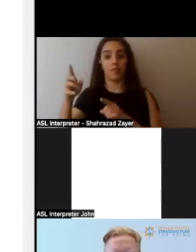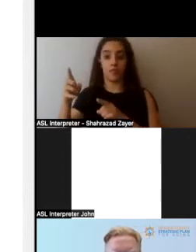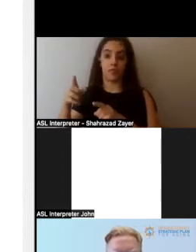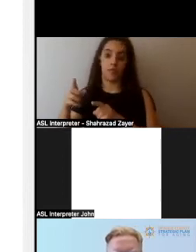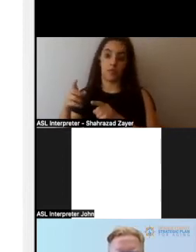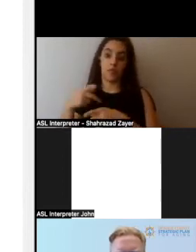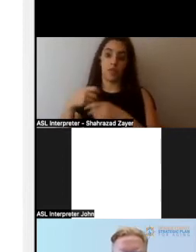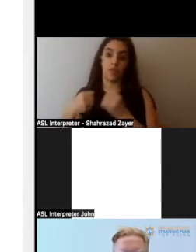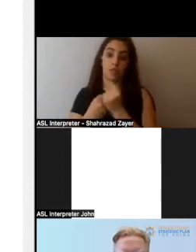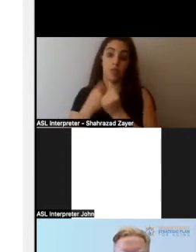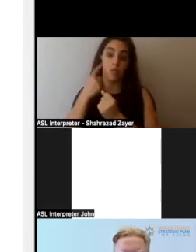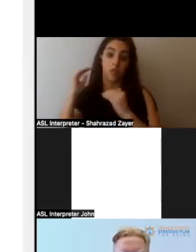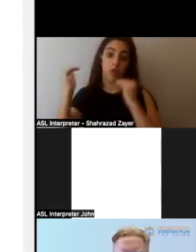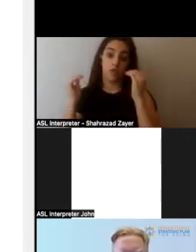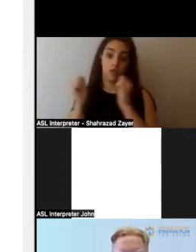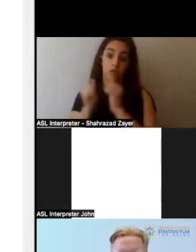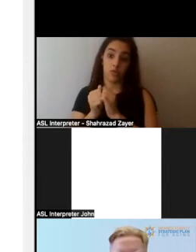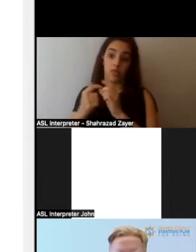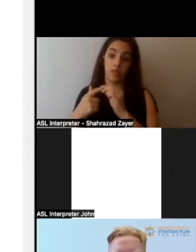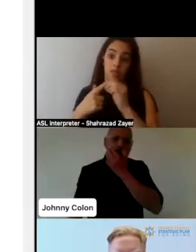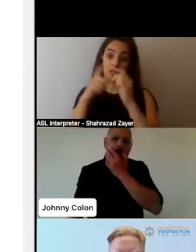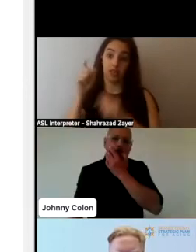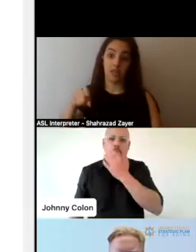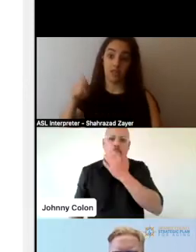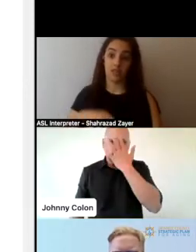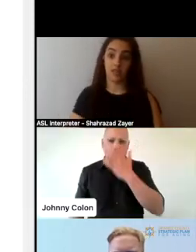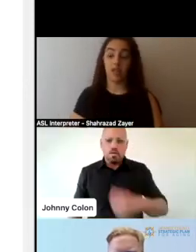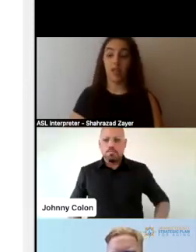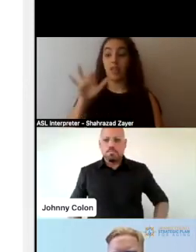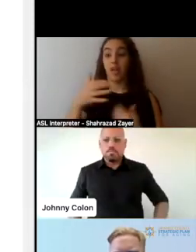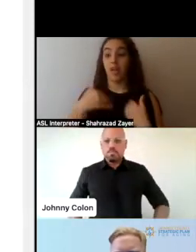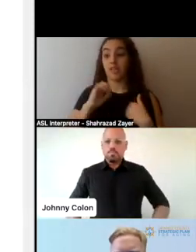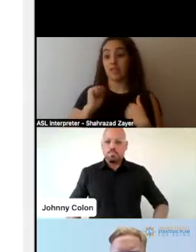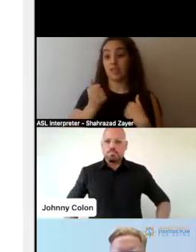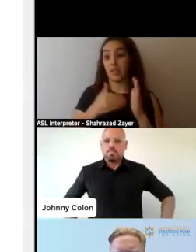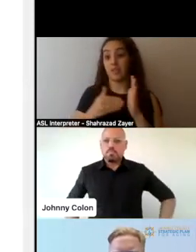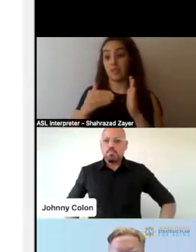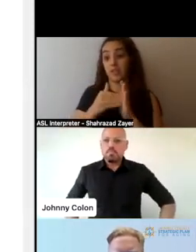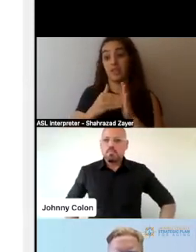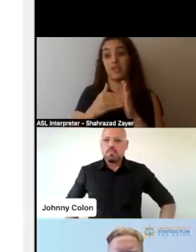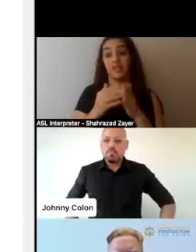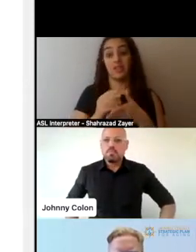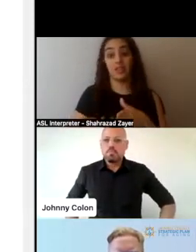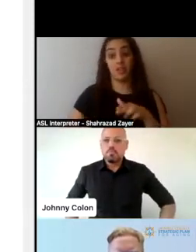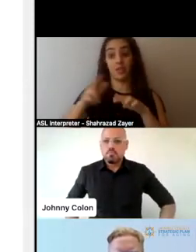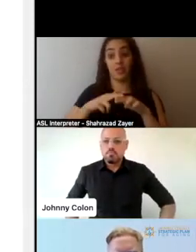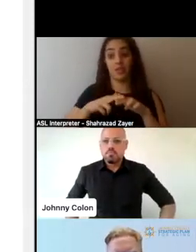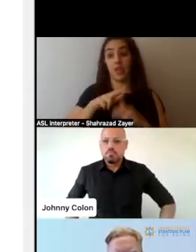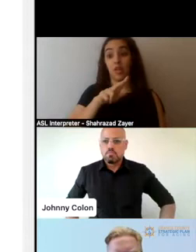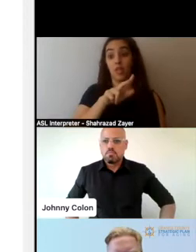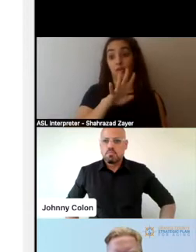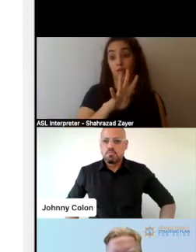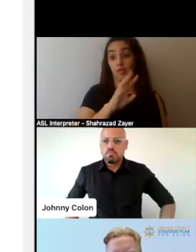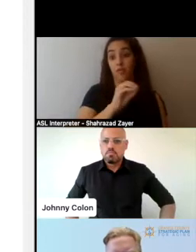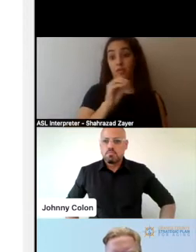million in 2015. That's a 10 million increase since 2015. 34% of